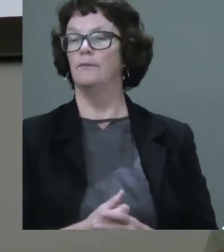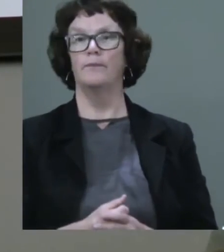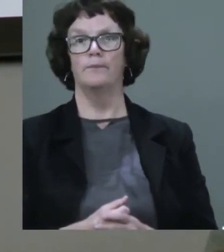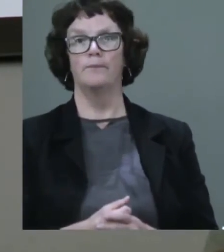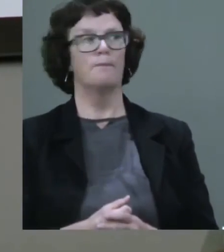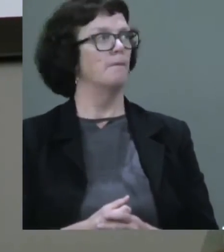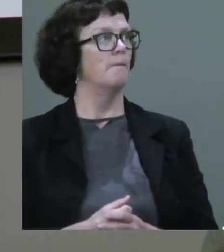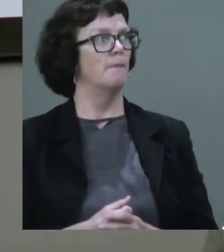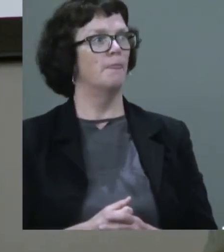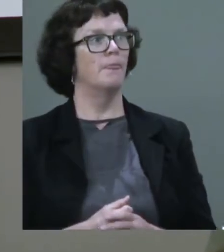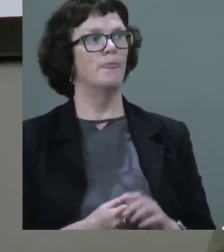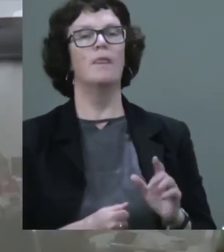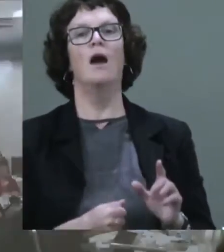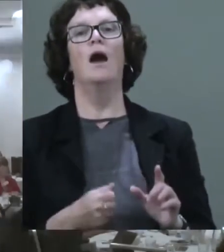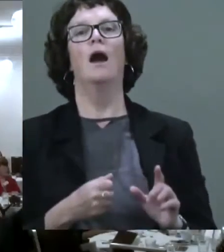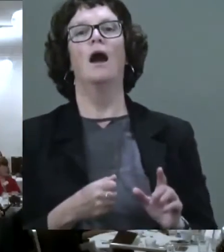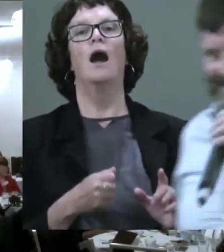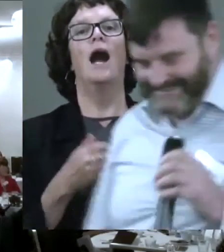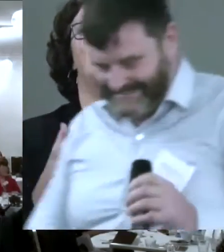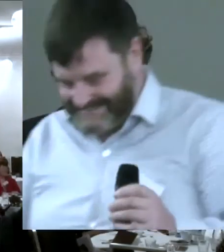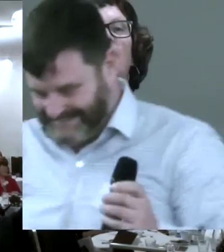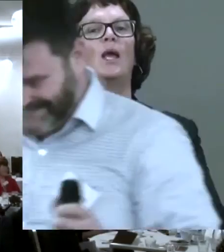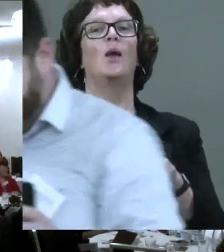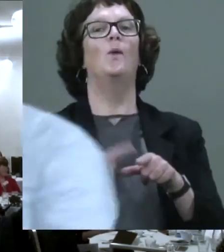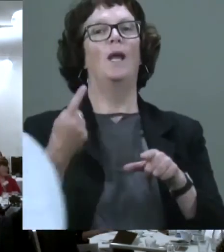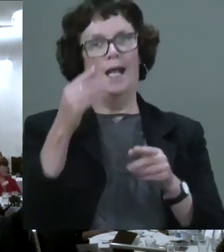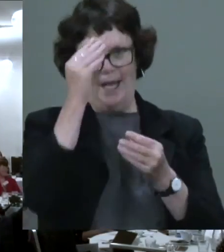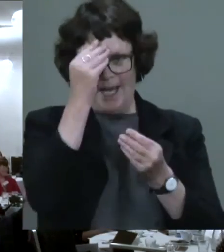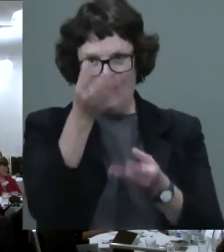And we have to be a little quick, Frank.